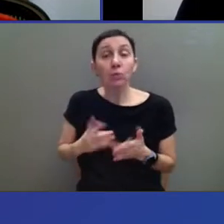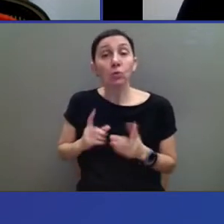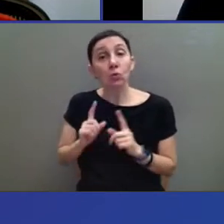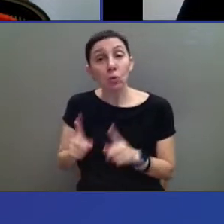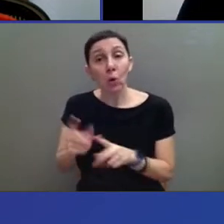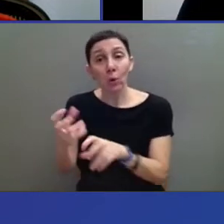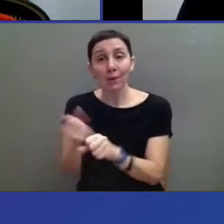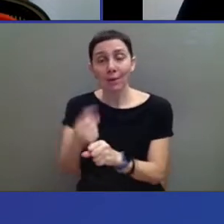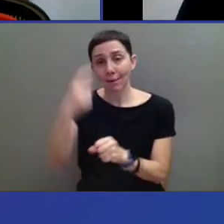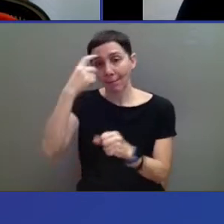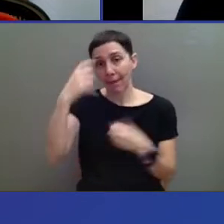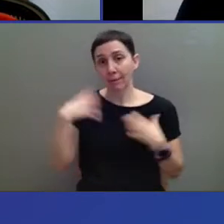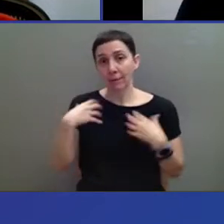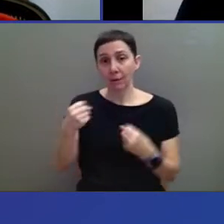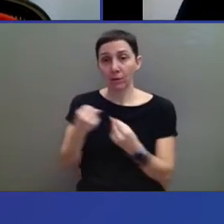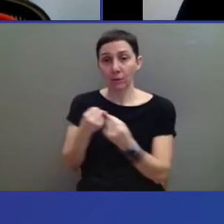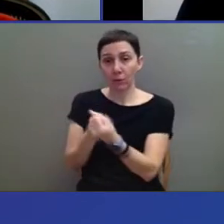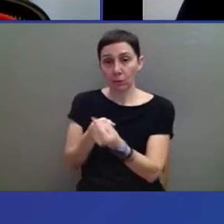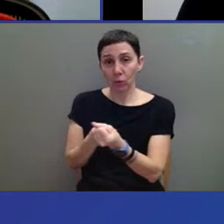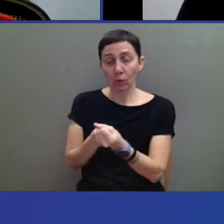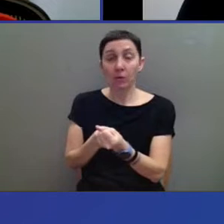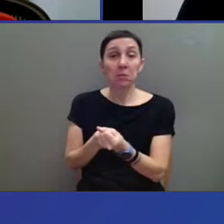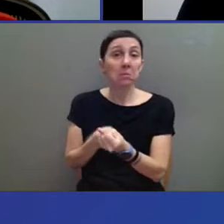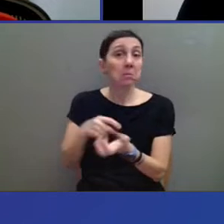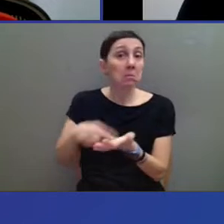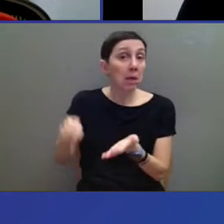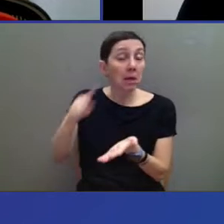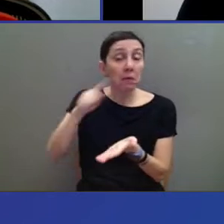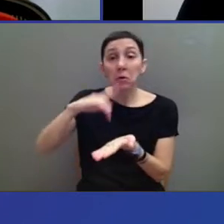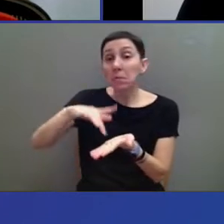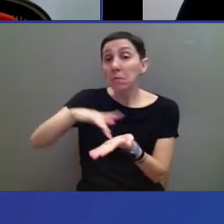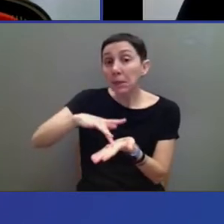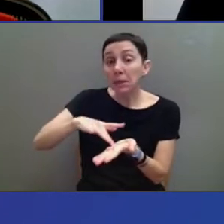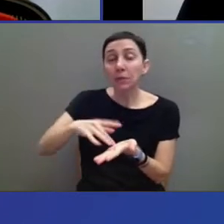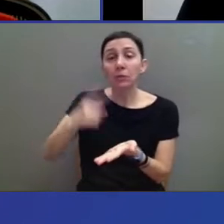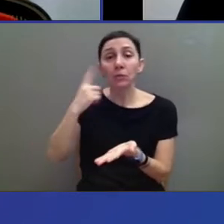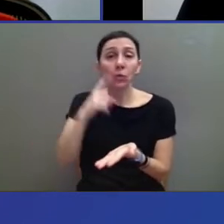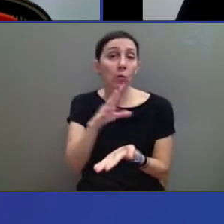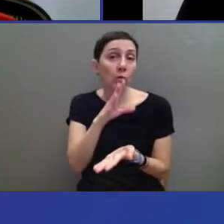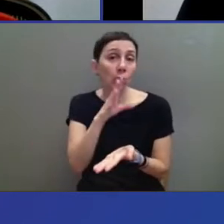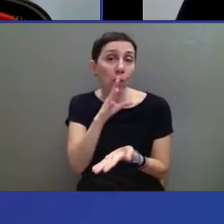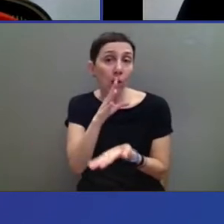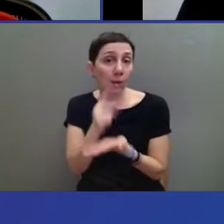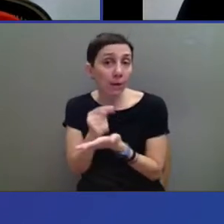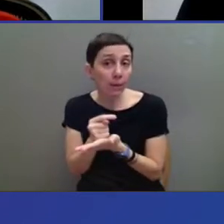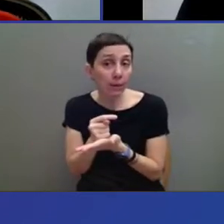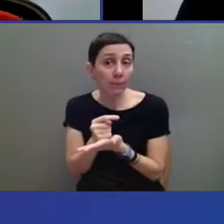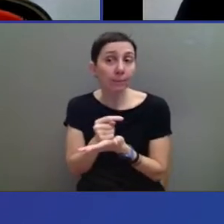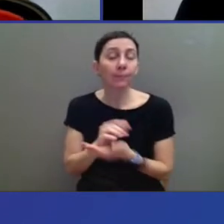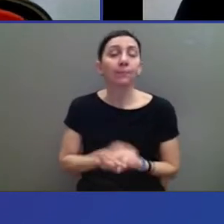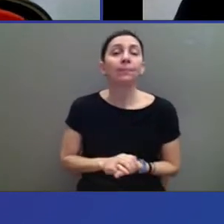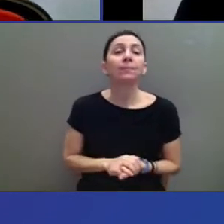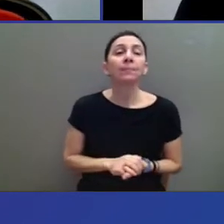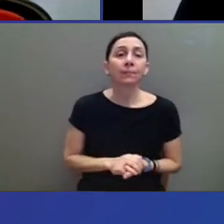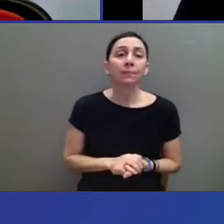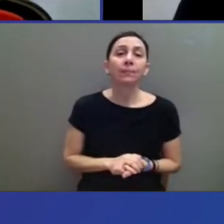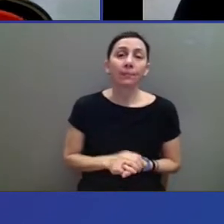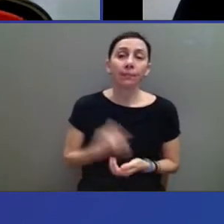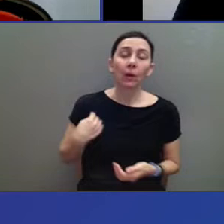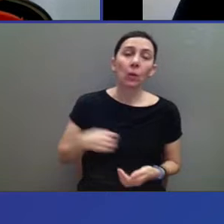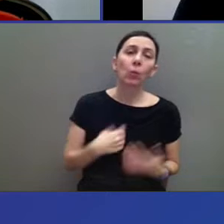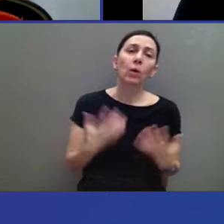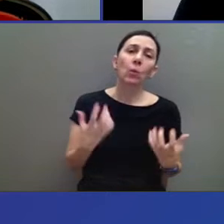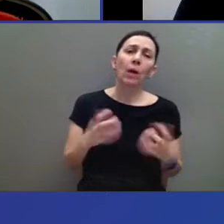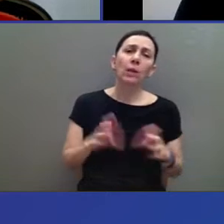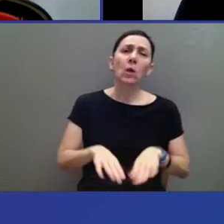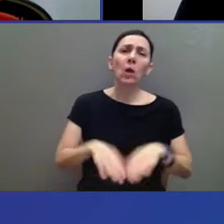they see fit, such as medication and talk therapy. And for us, we wanted to do an open